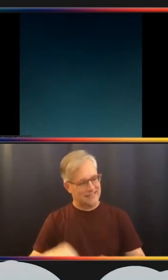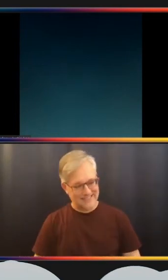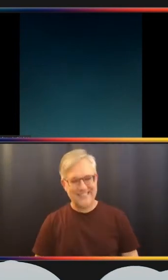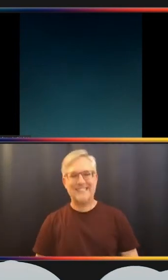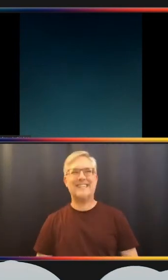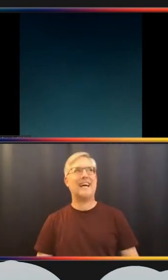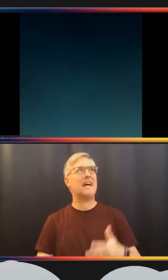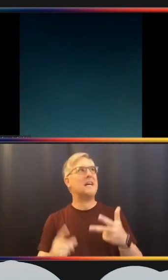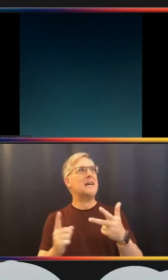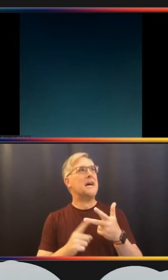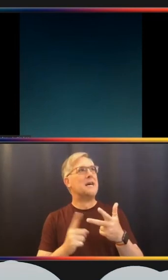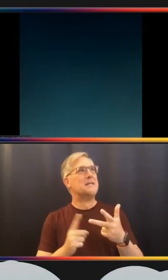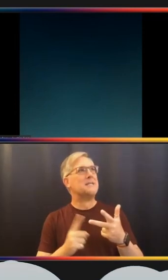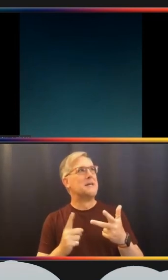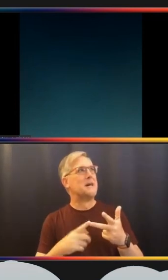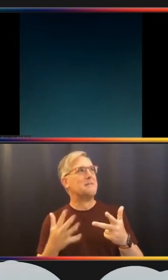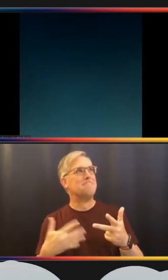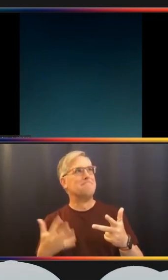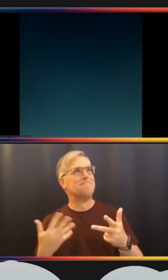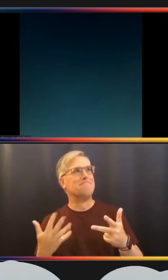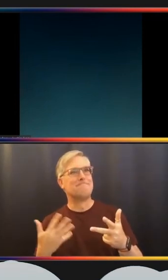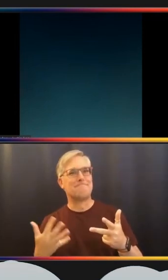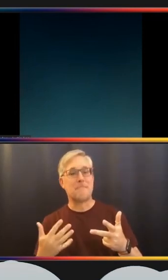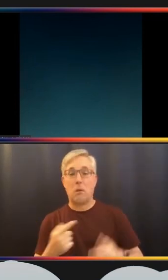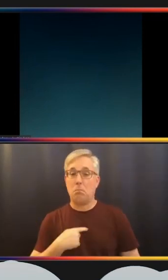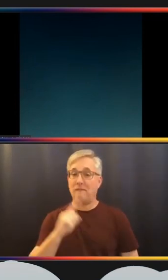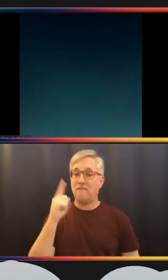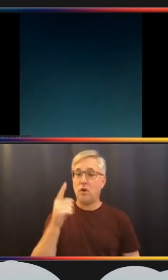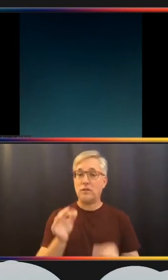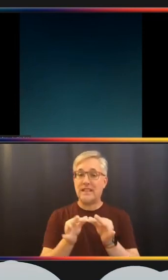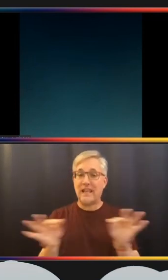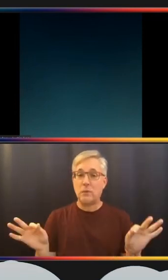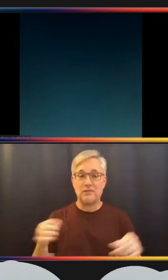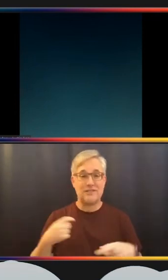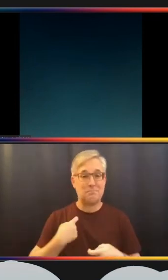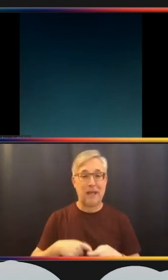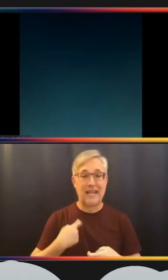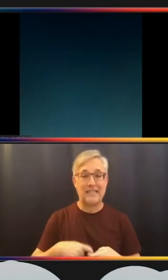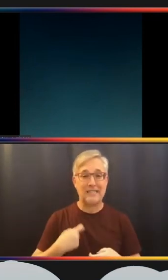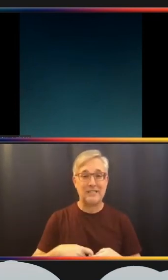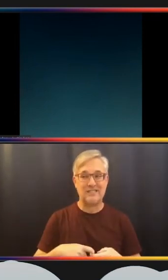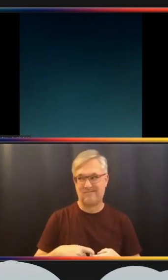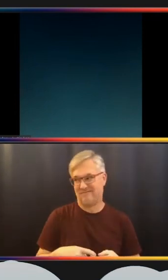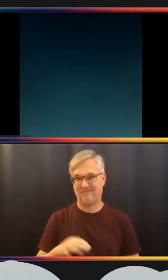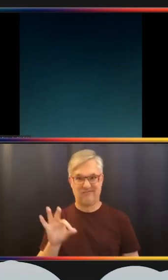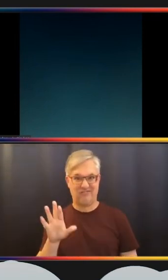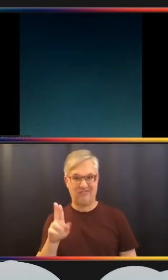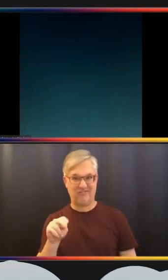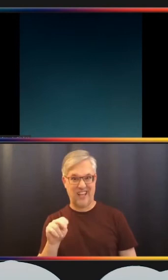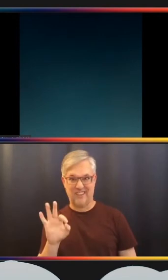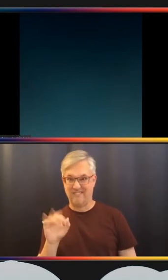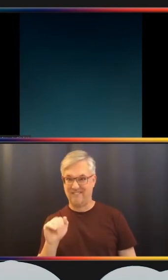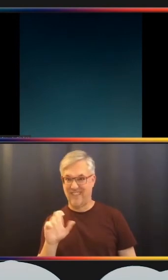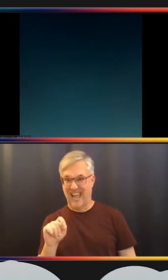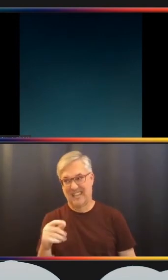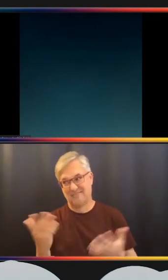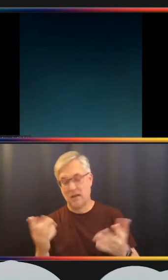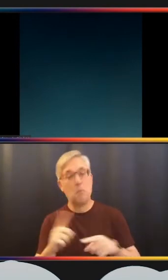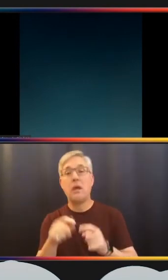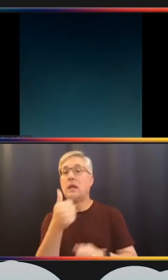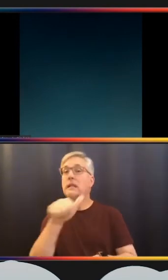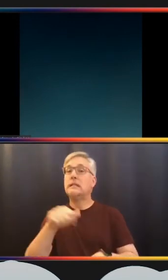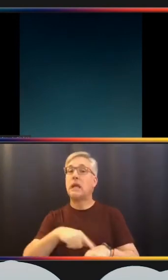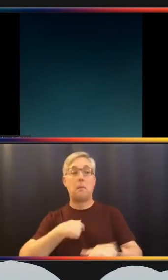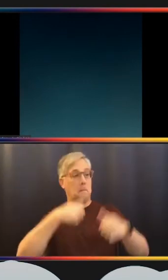And my first language is Spanish, which doesn't seem like a fun fact, but anytime I post a story in